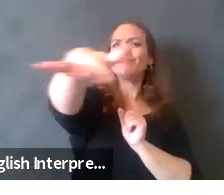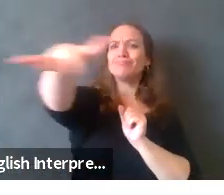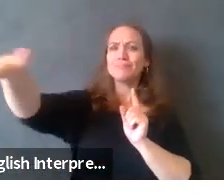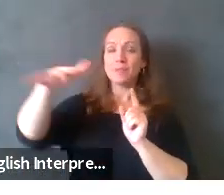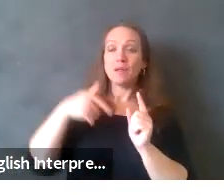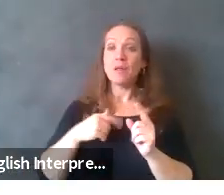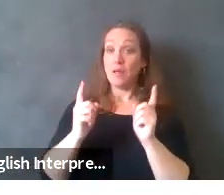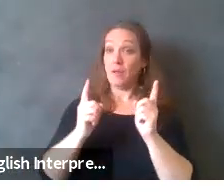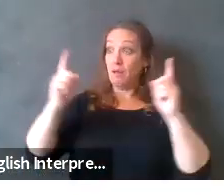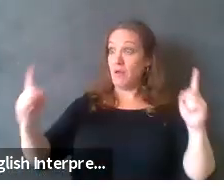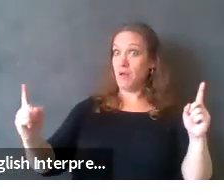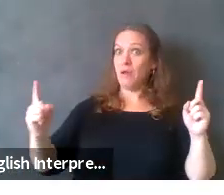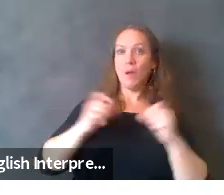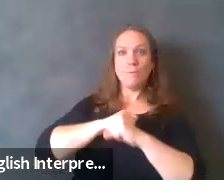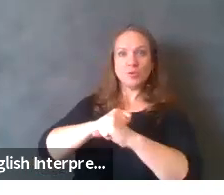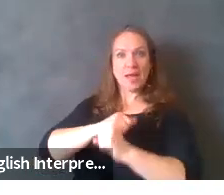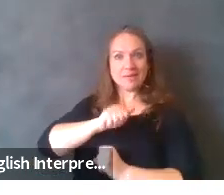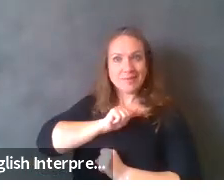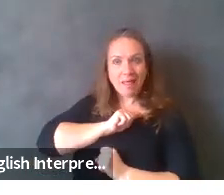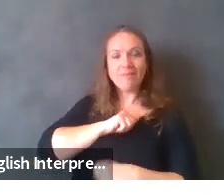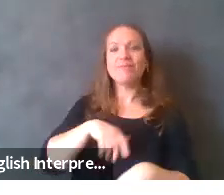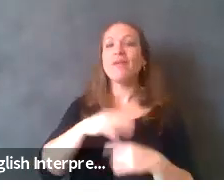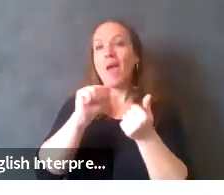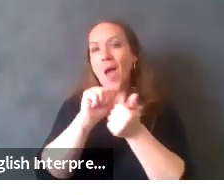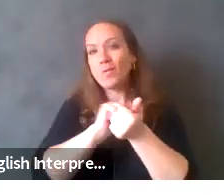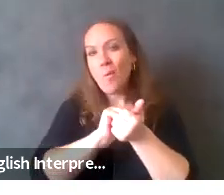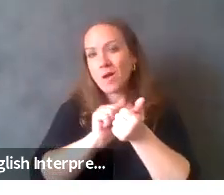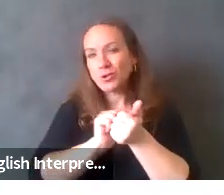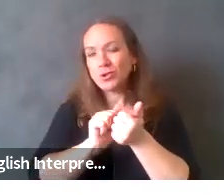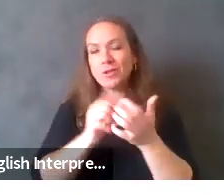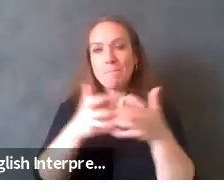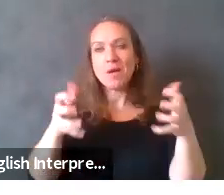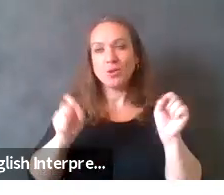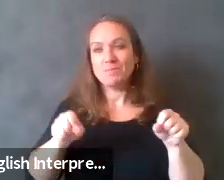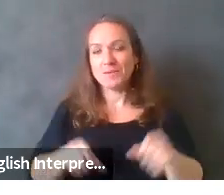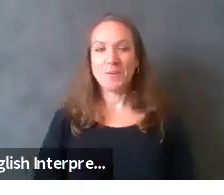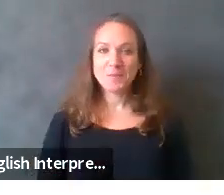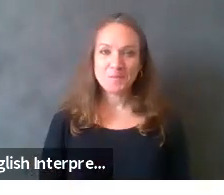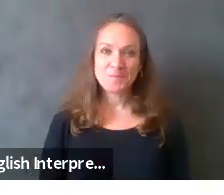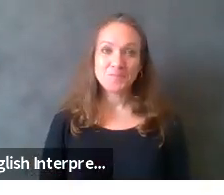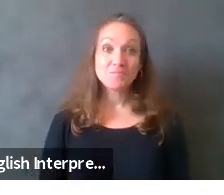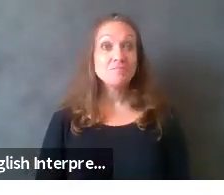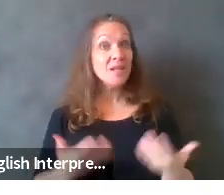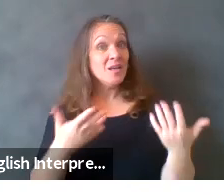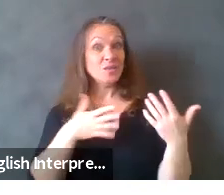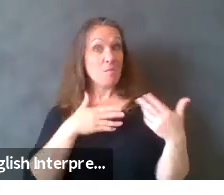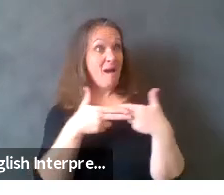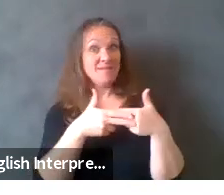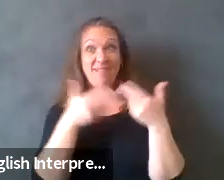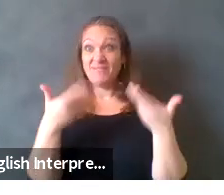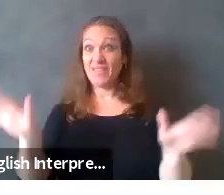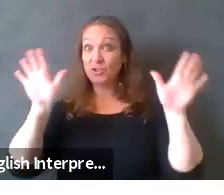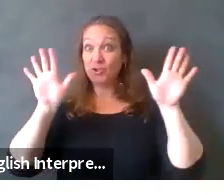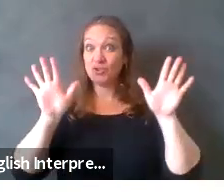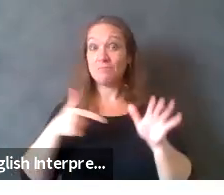you, and washing your hands to get that little fat molecule broken up. So that's all the slides I have. I'm